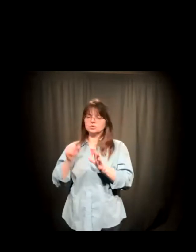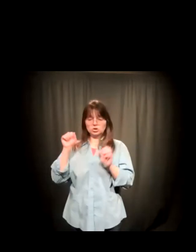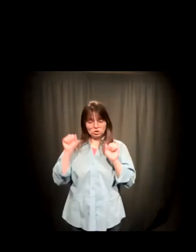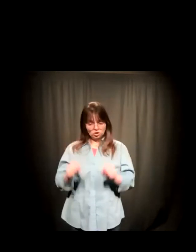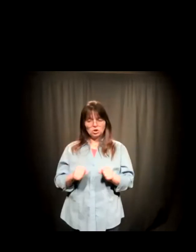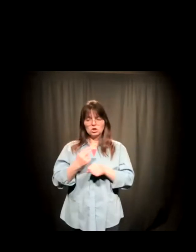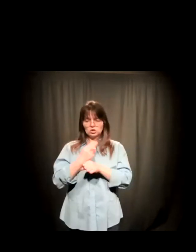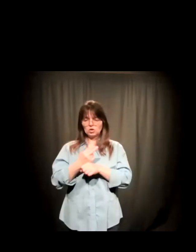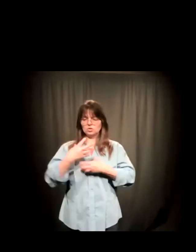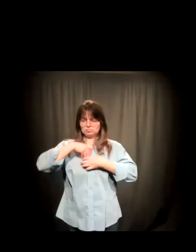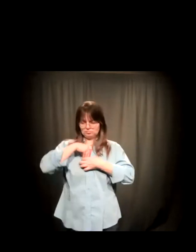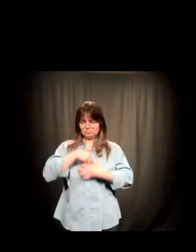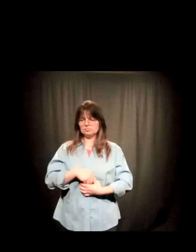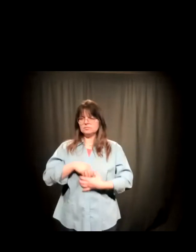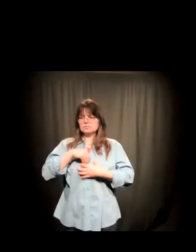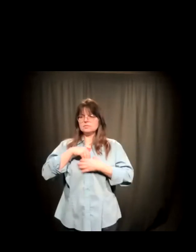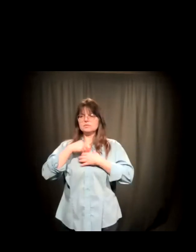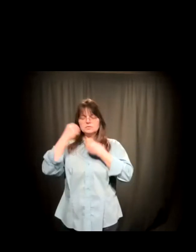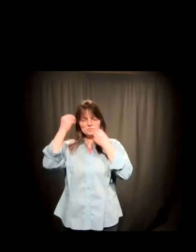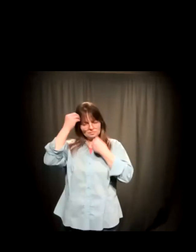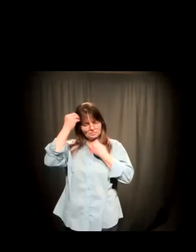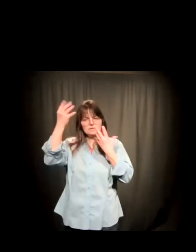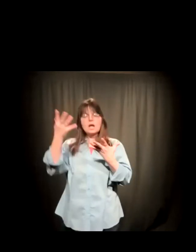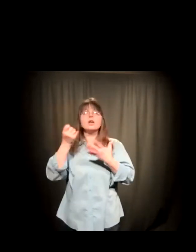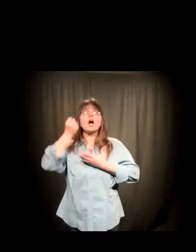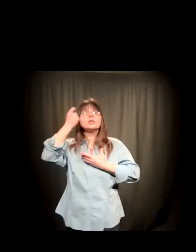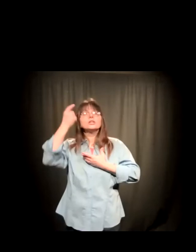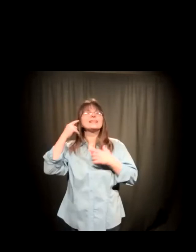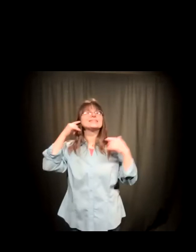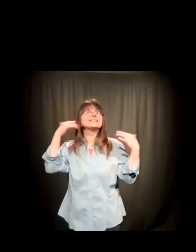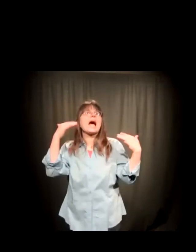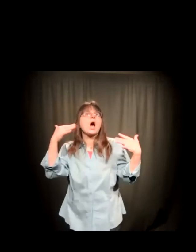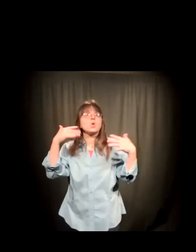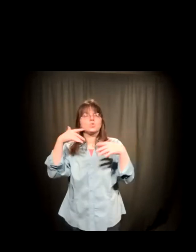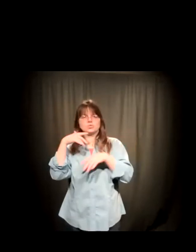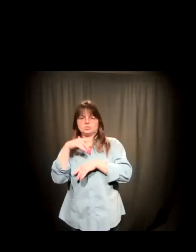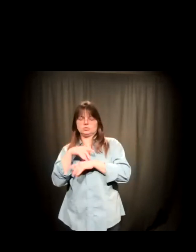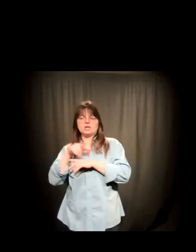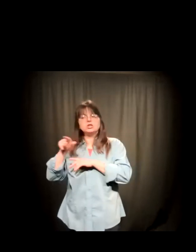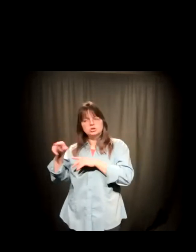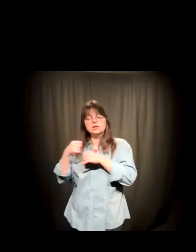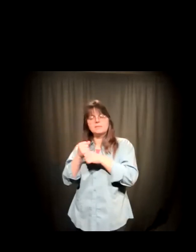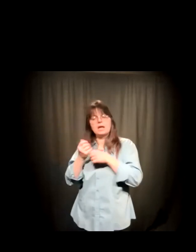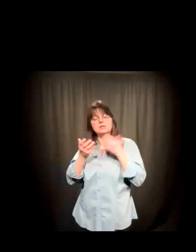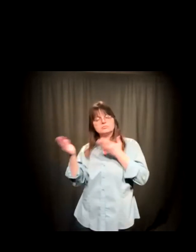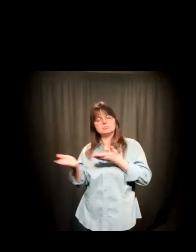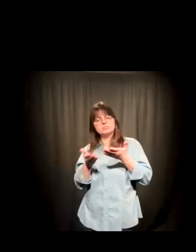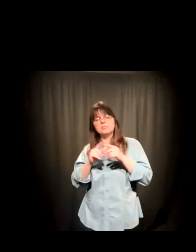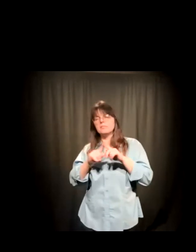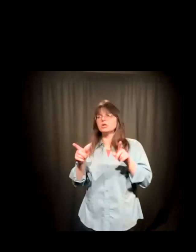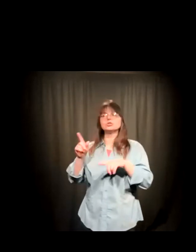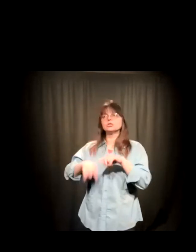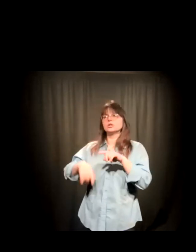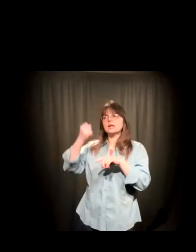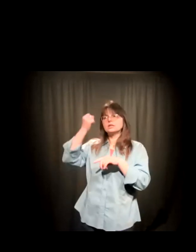use to understand the sounds she made. But she couldn't hear herself the way I understood hearing. We